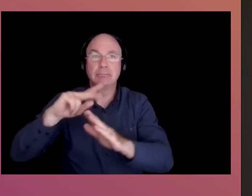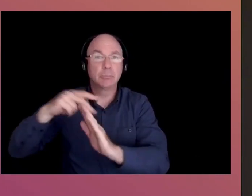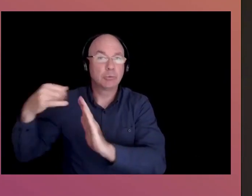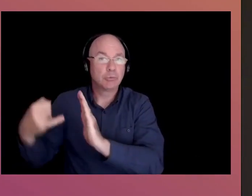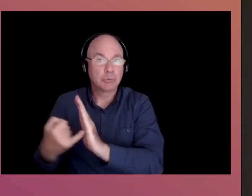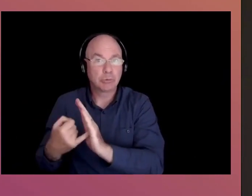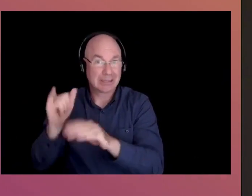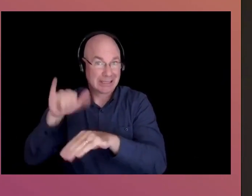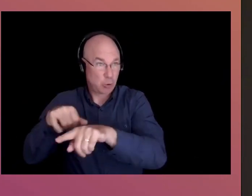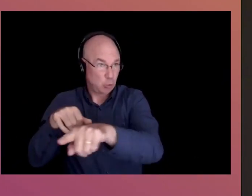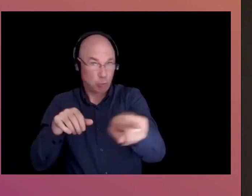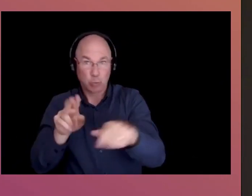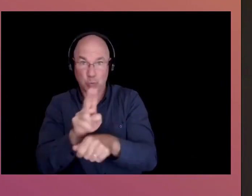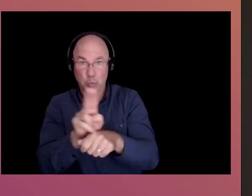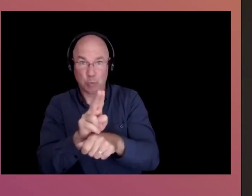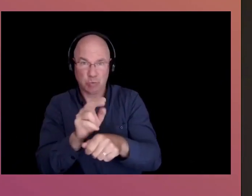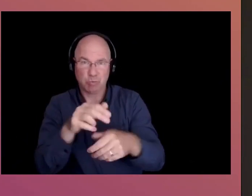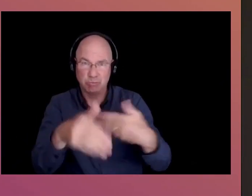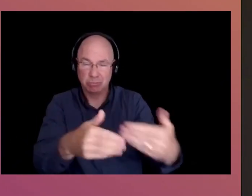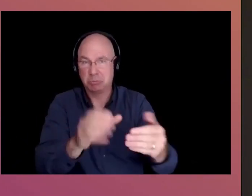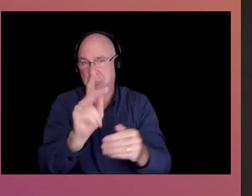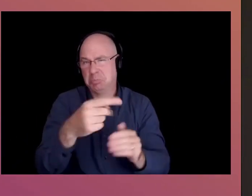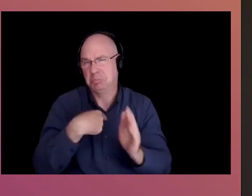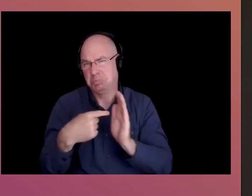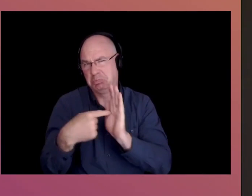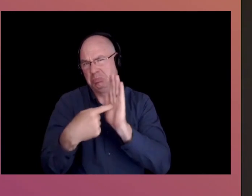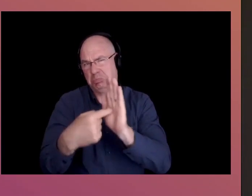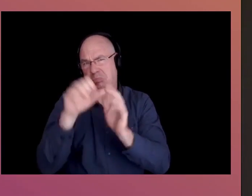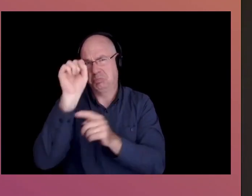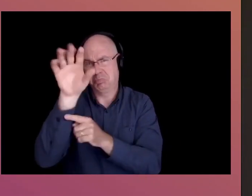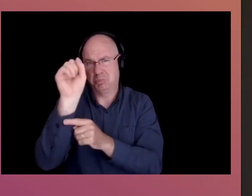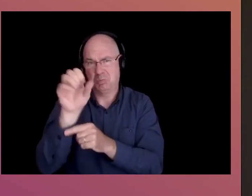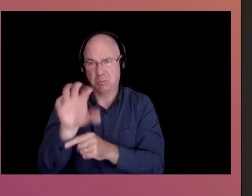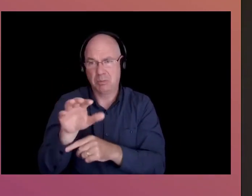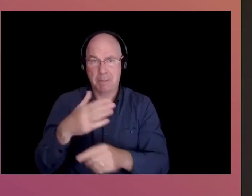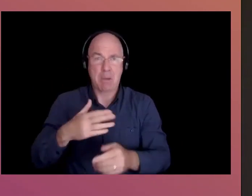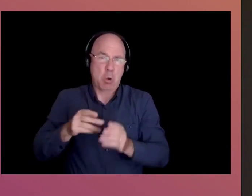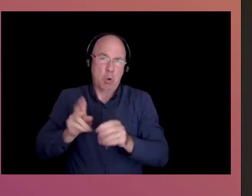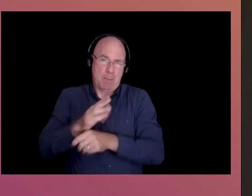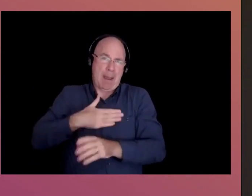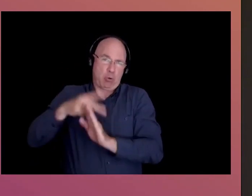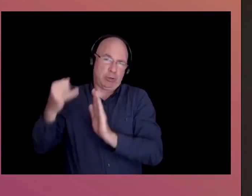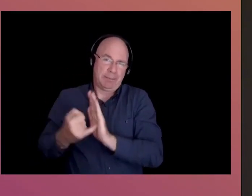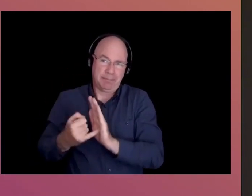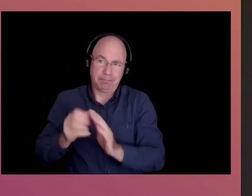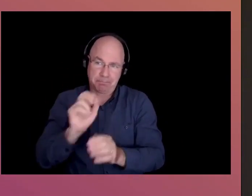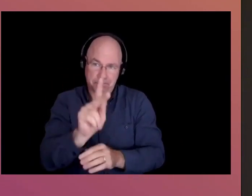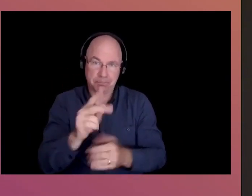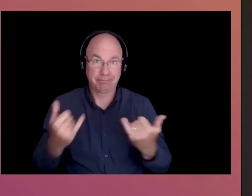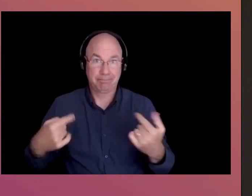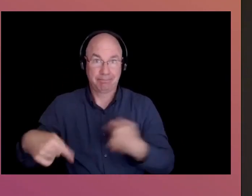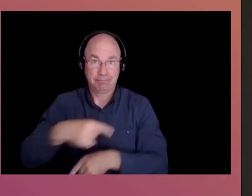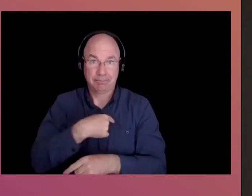currently working on. So I want to give some examples through my project. So currently we are working on